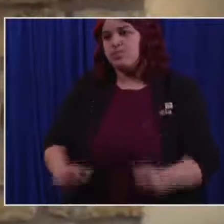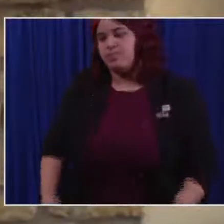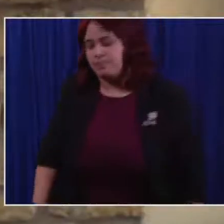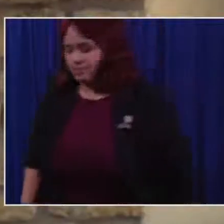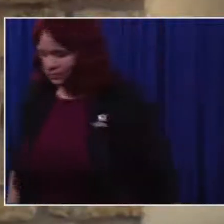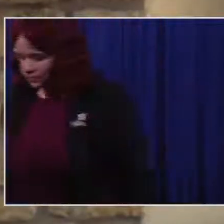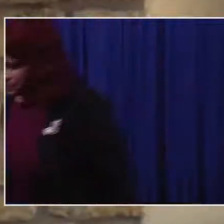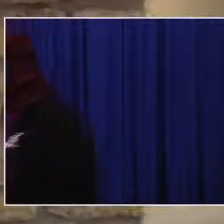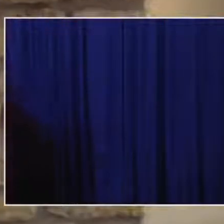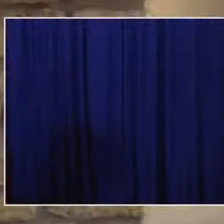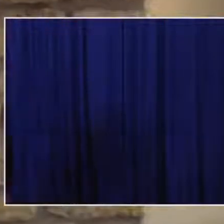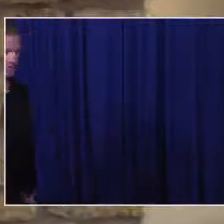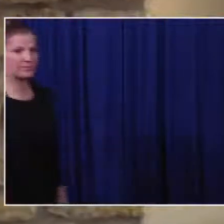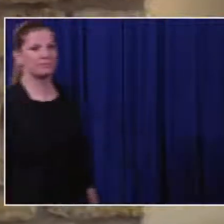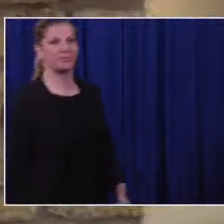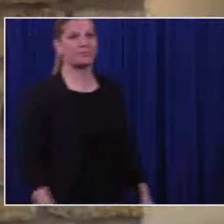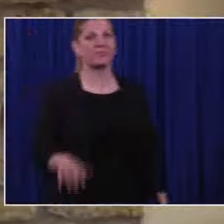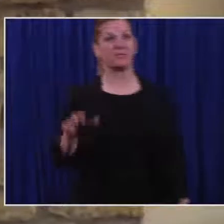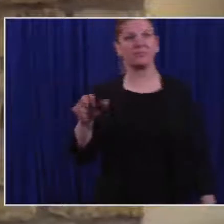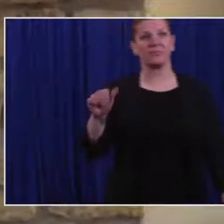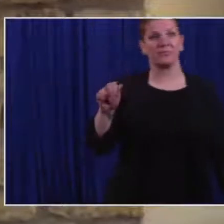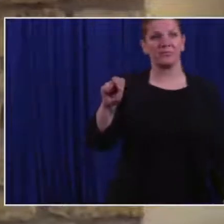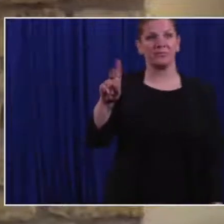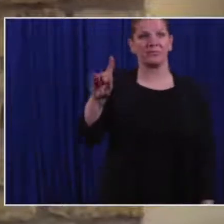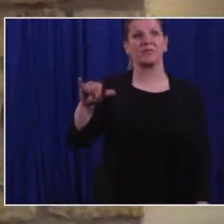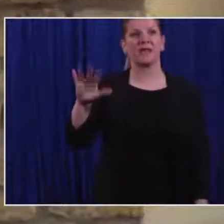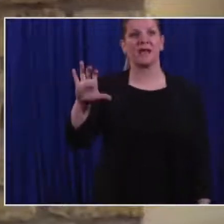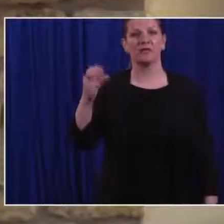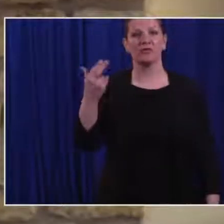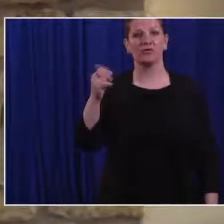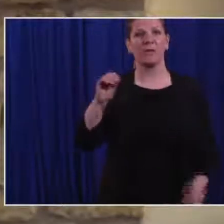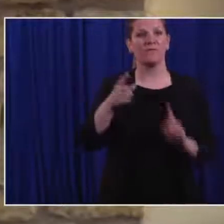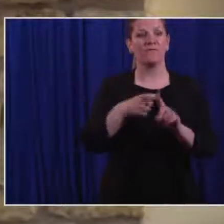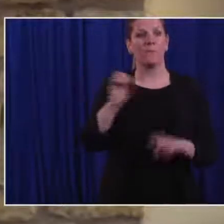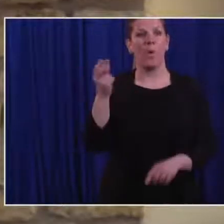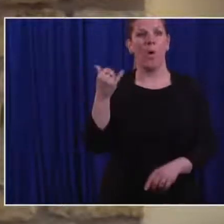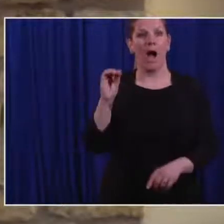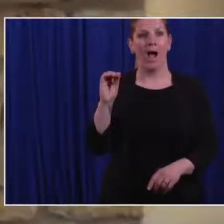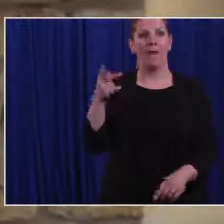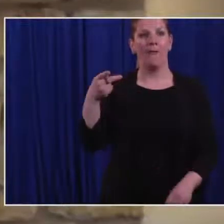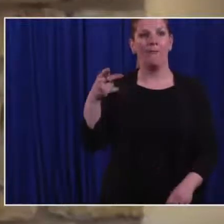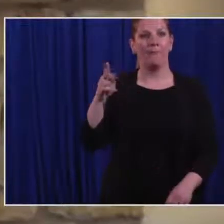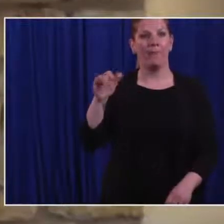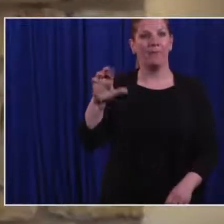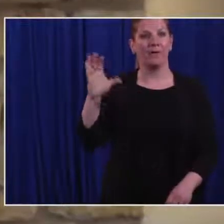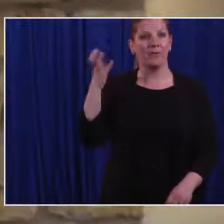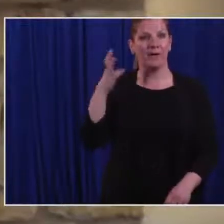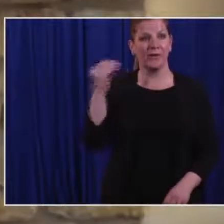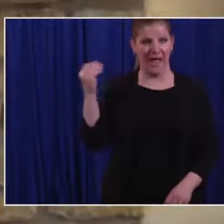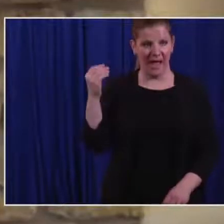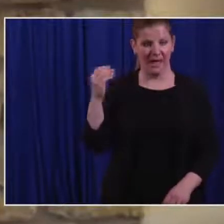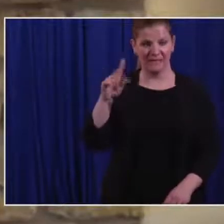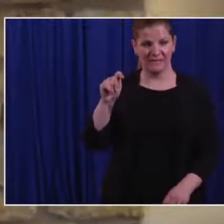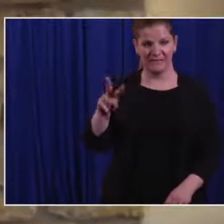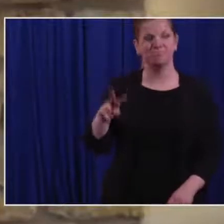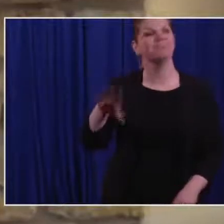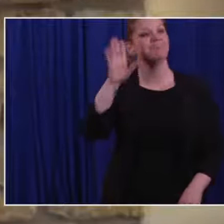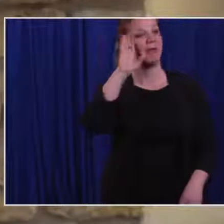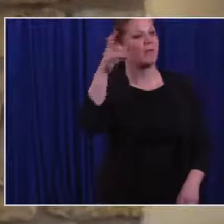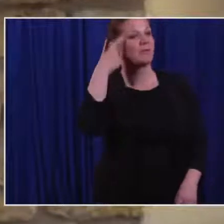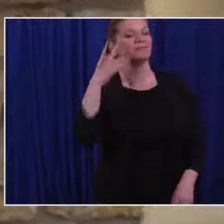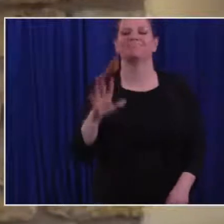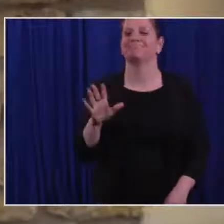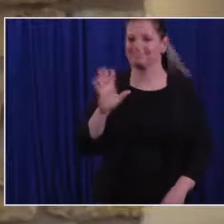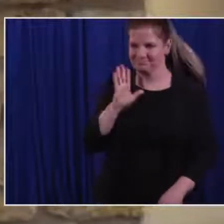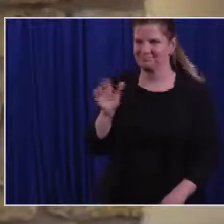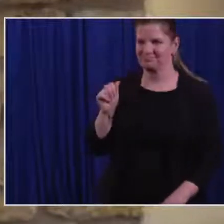Next question is from Andy Chow at Ohio Public Radio and Television. Hey, Governor. Andy? The CDC put